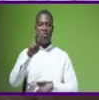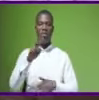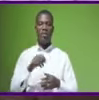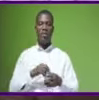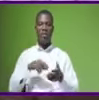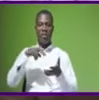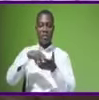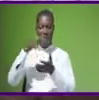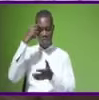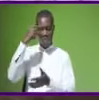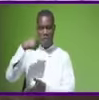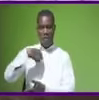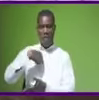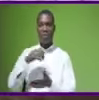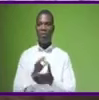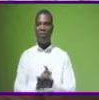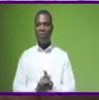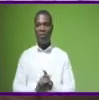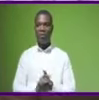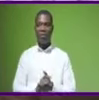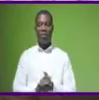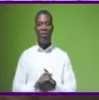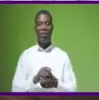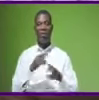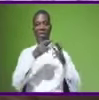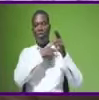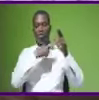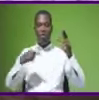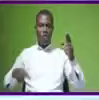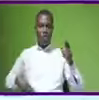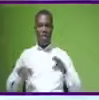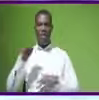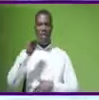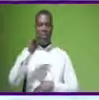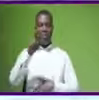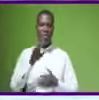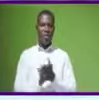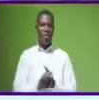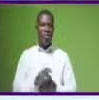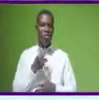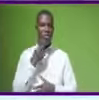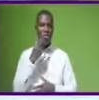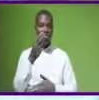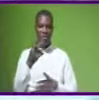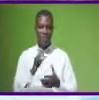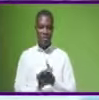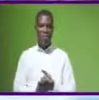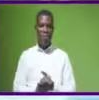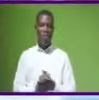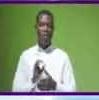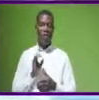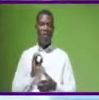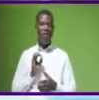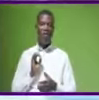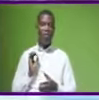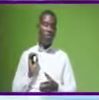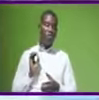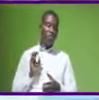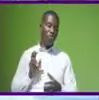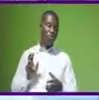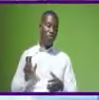ejina maame yes royal tv eno ntimo behuno se yesu ya ye